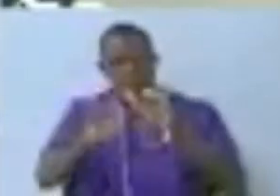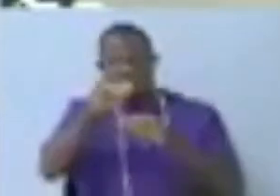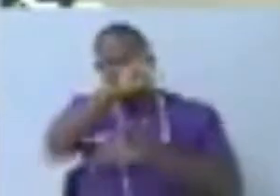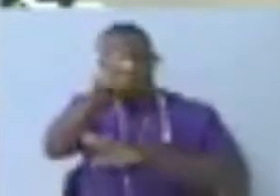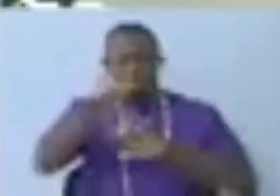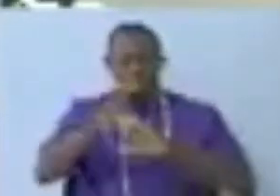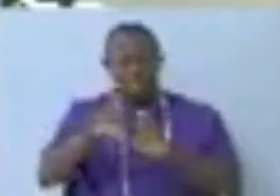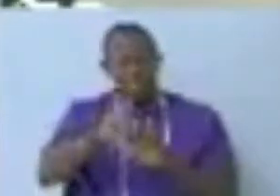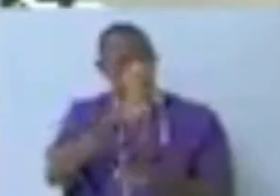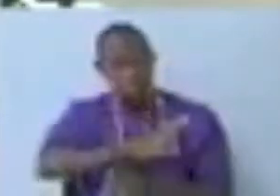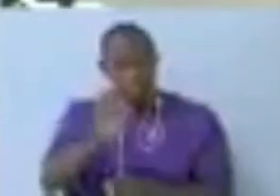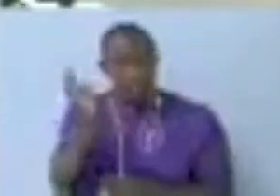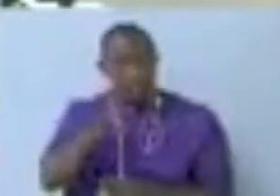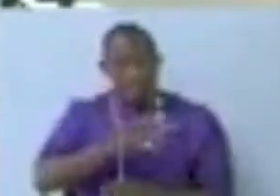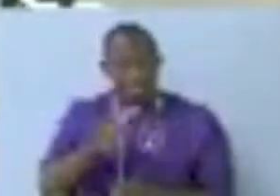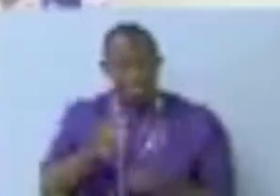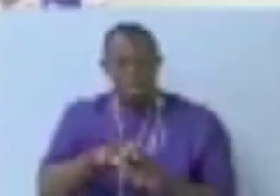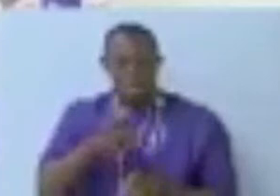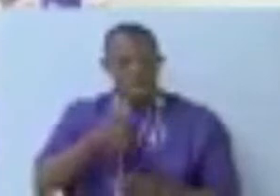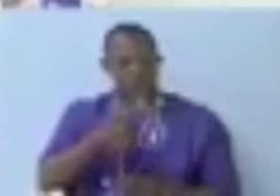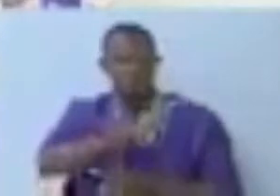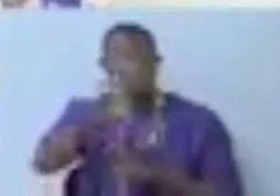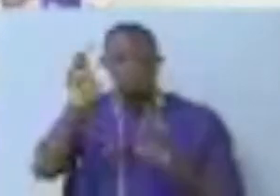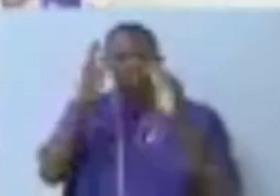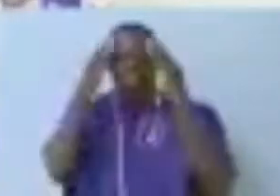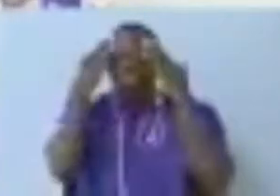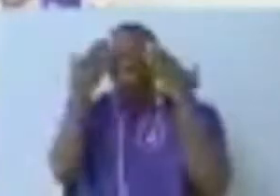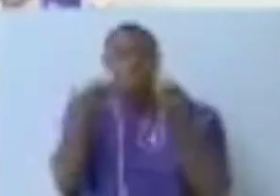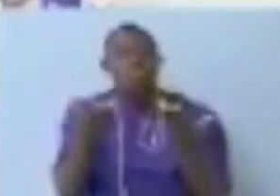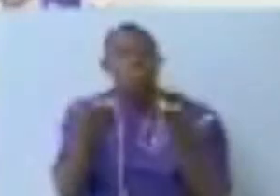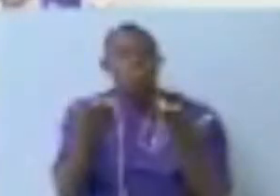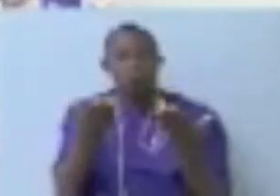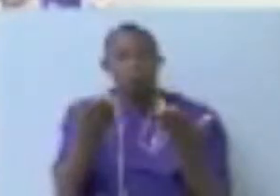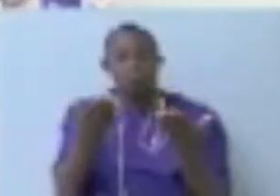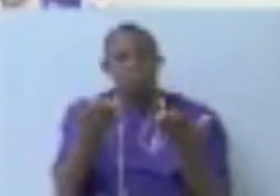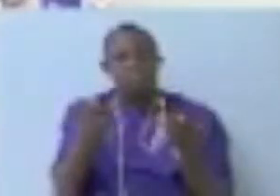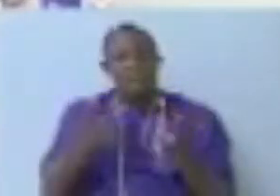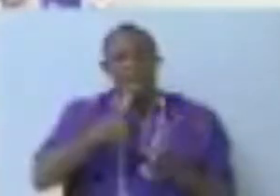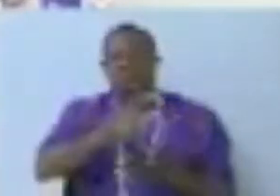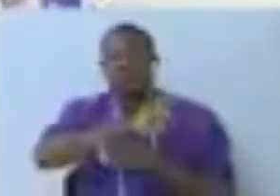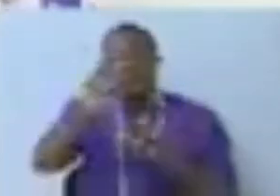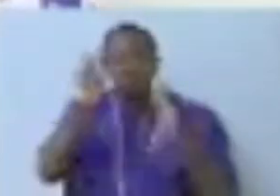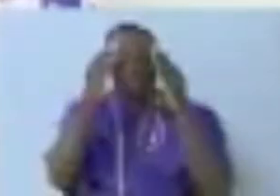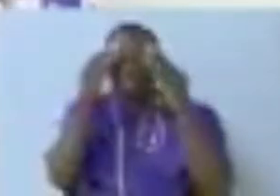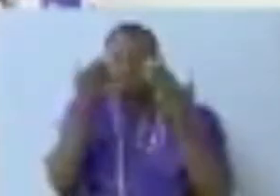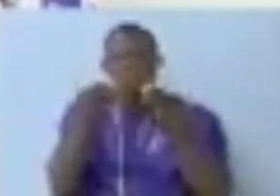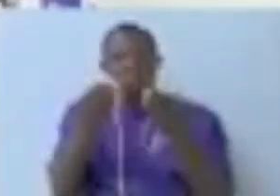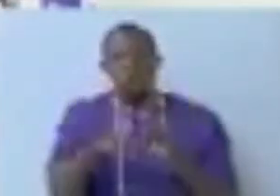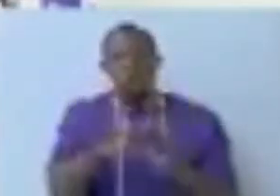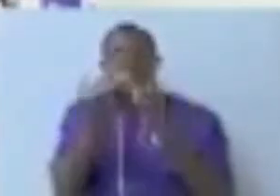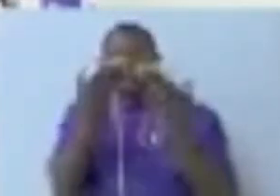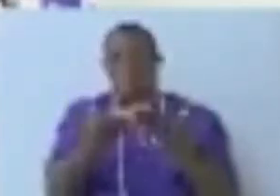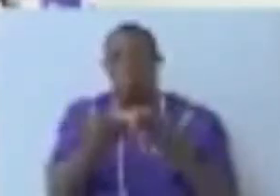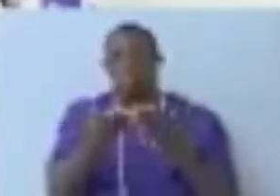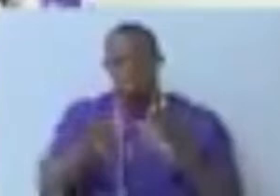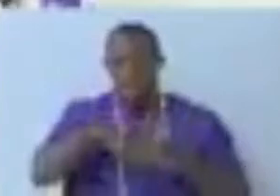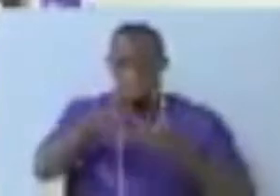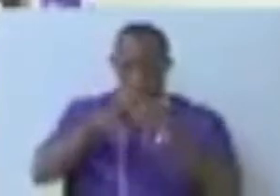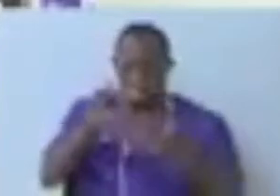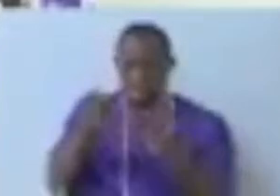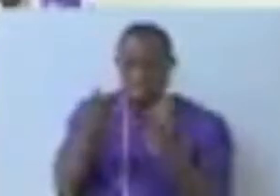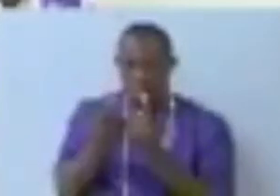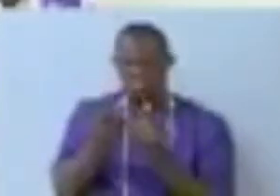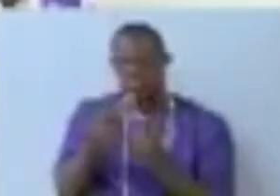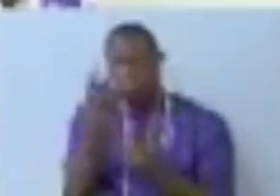lie. I do not know. Long a minute now. I do not know. Here, it's a case where the